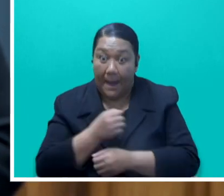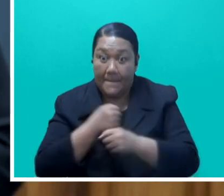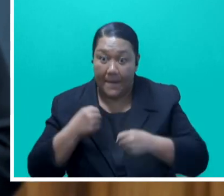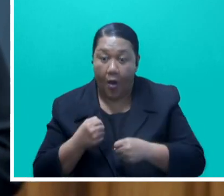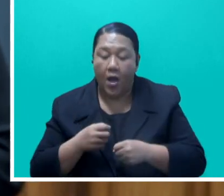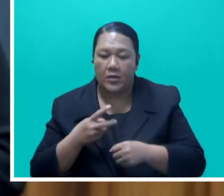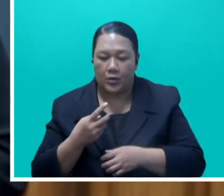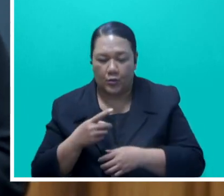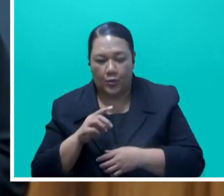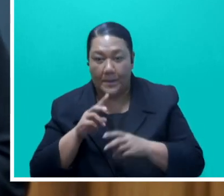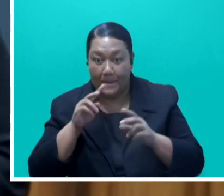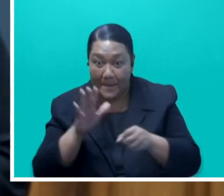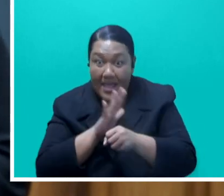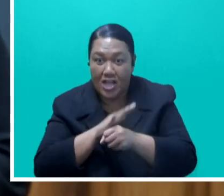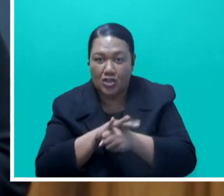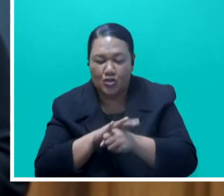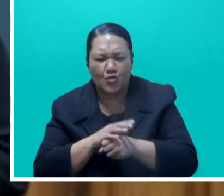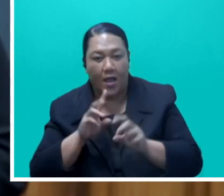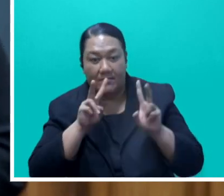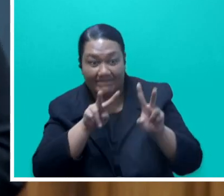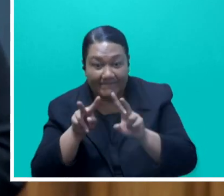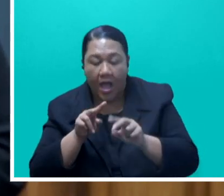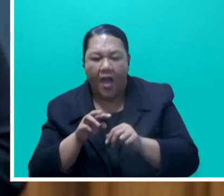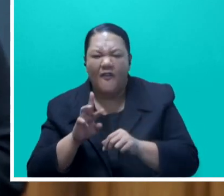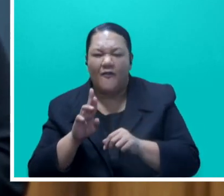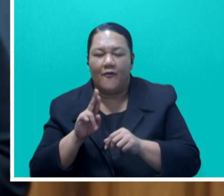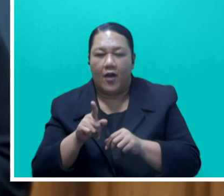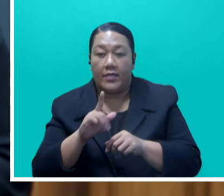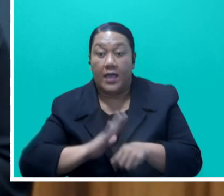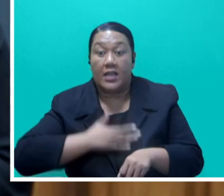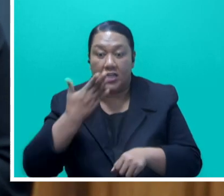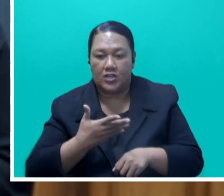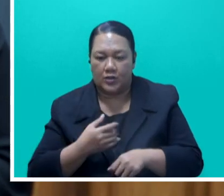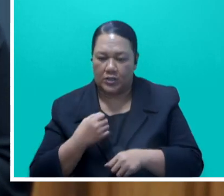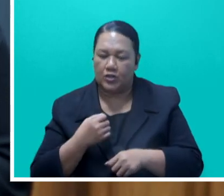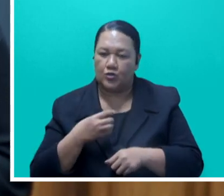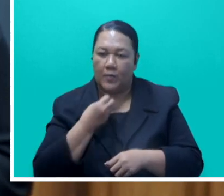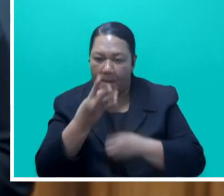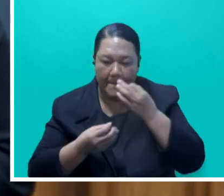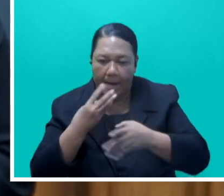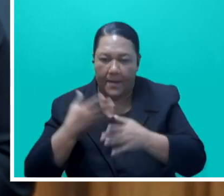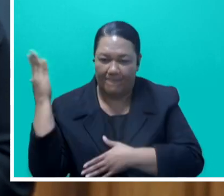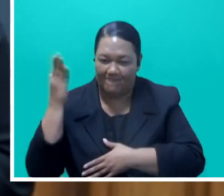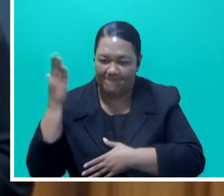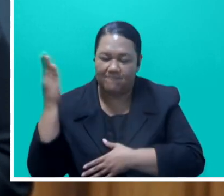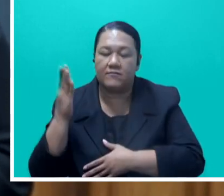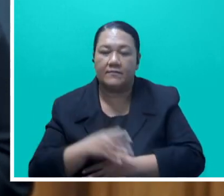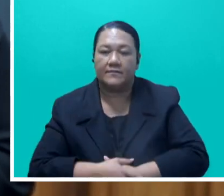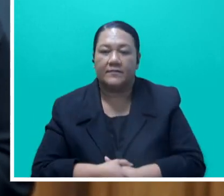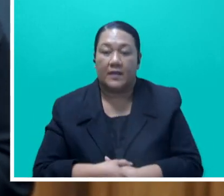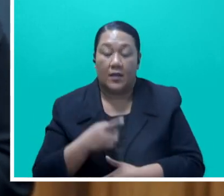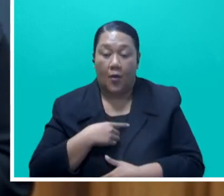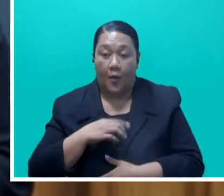their interests. I joined one of only 5 women in Parliament today. As a wife and a